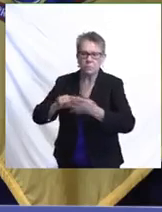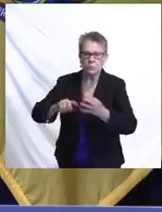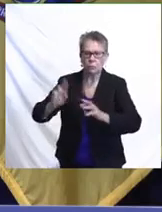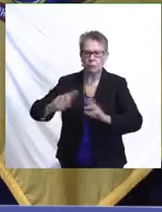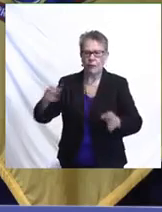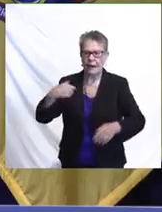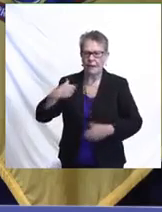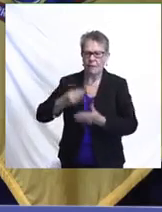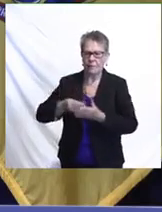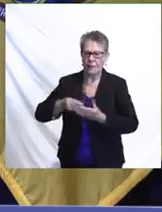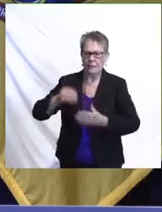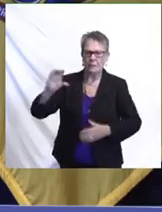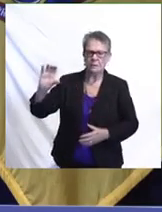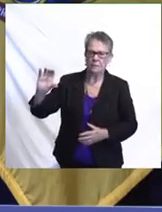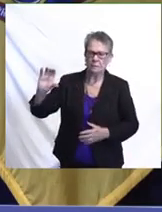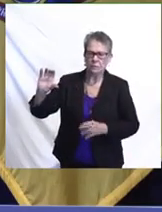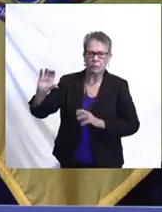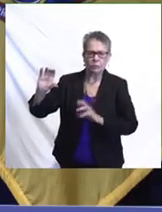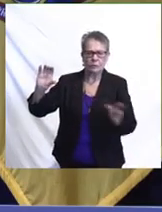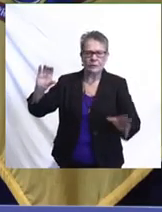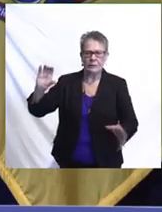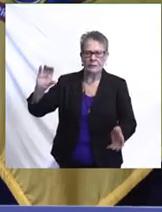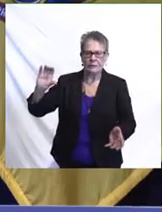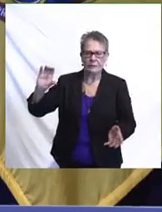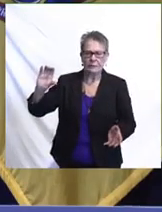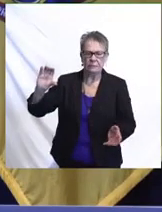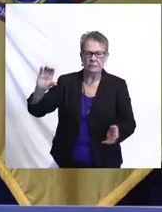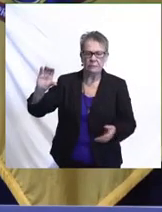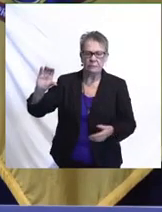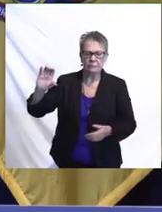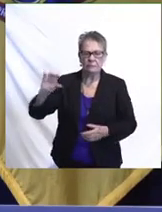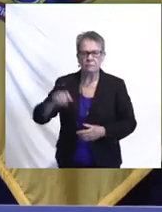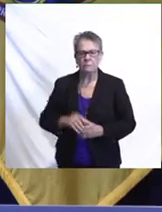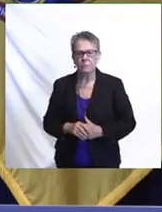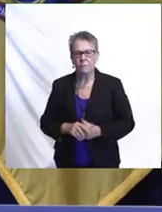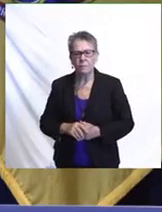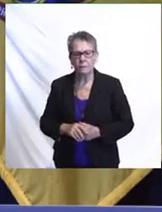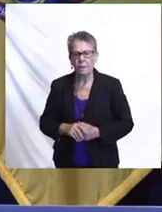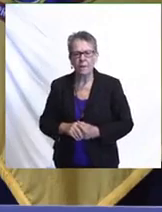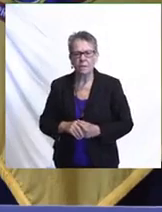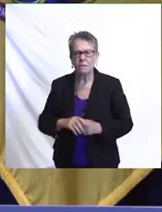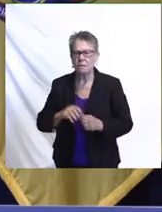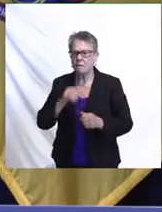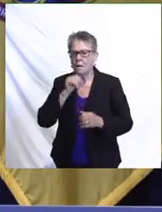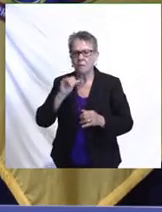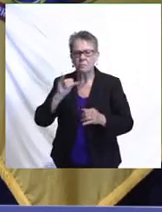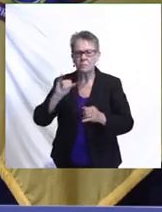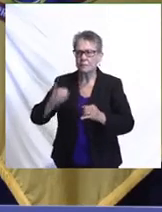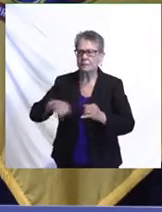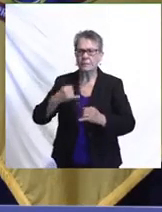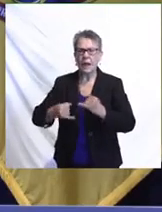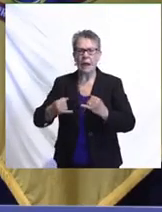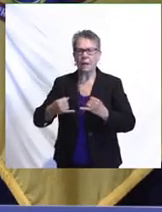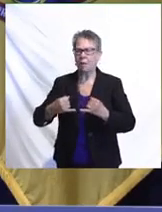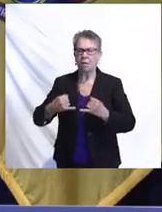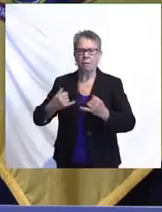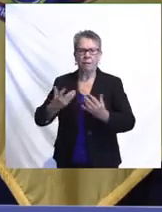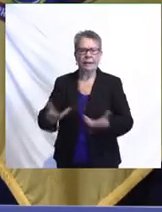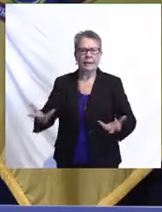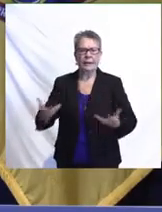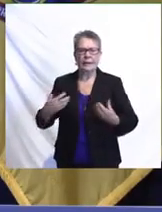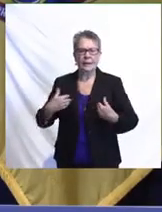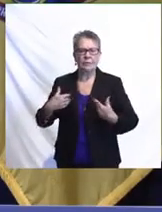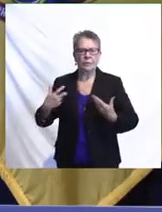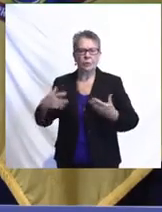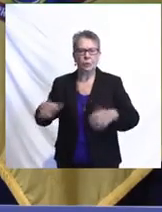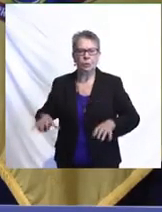was never intended to be the final step, the ultimate step, the full step. We still have, the good news is we still have monies to spend. We